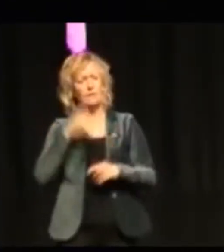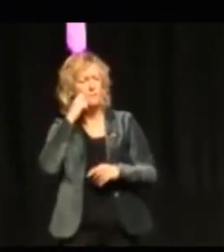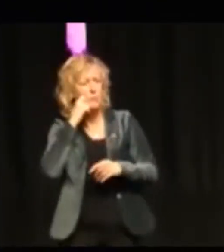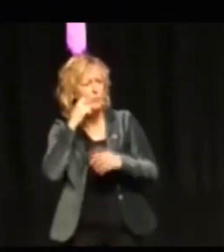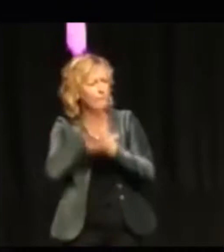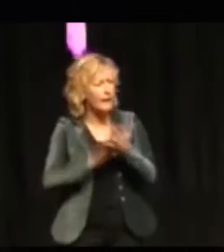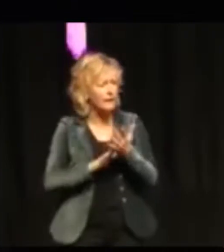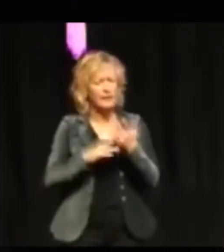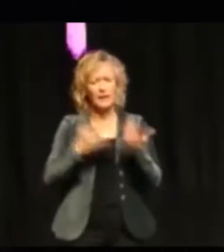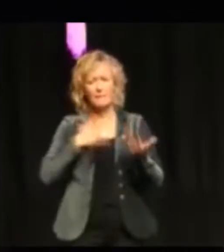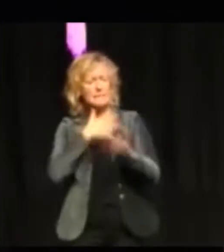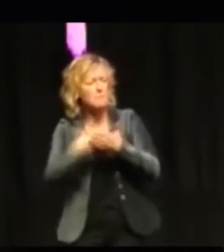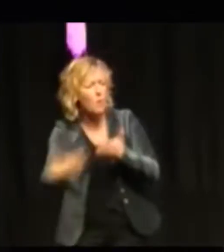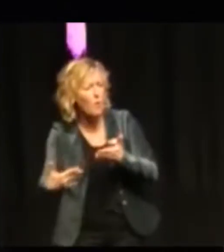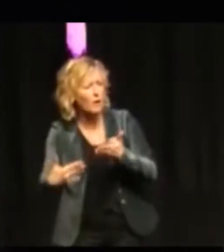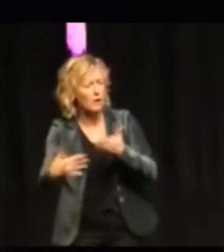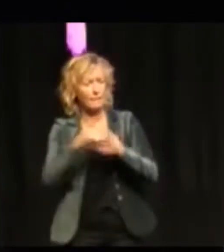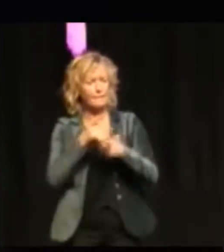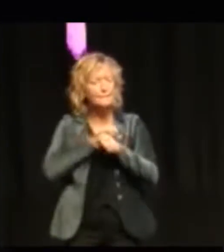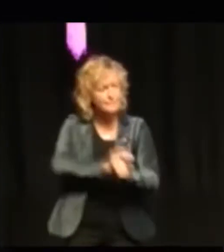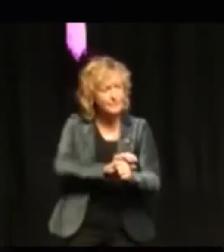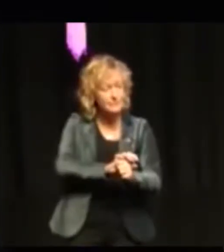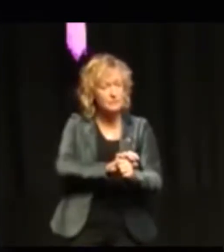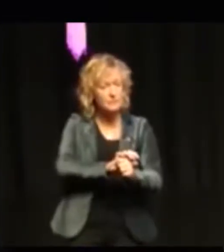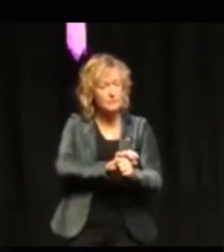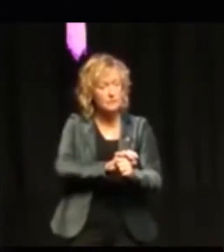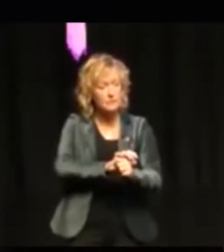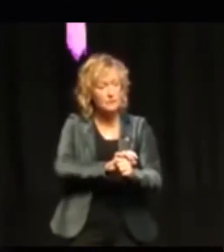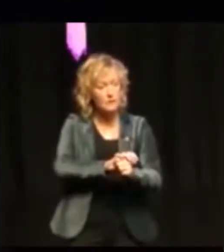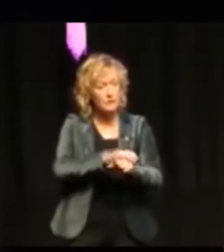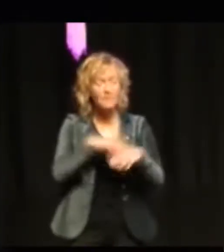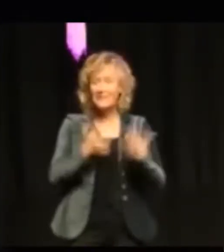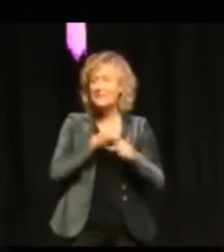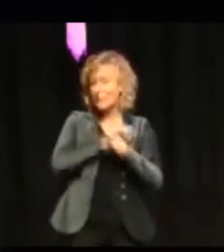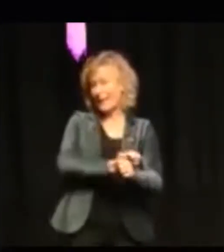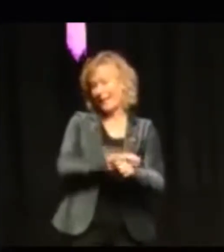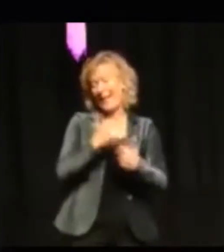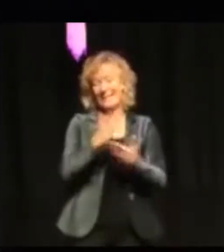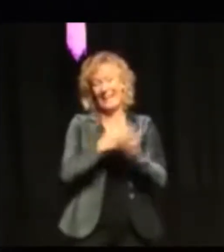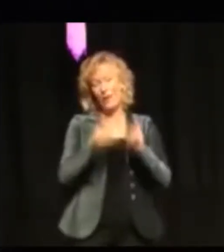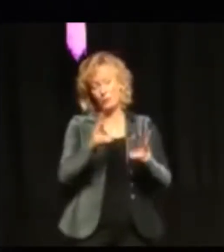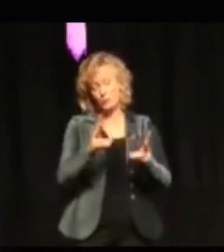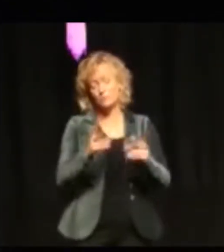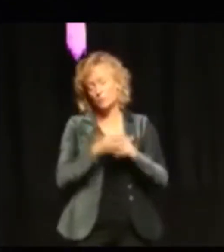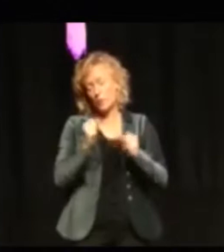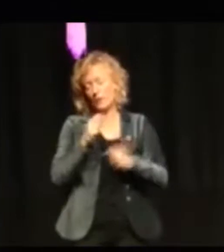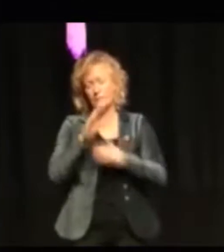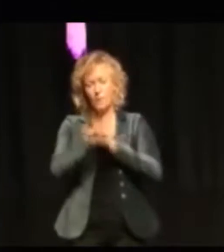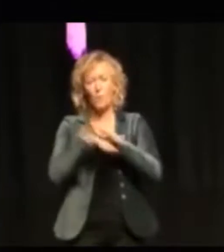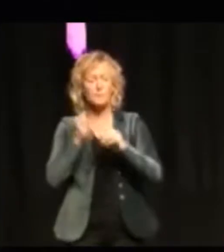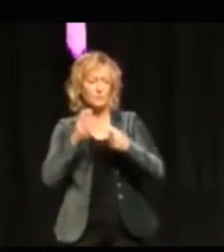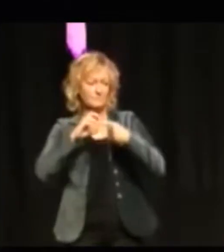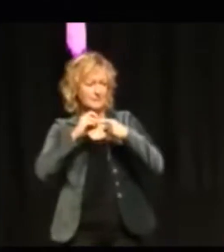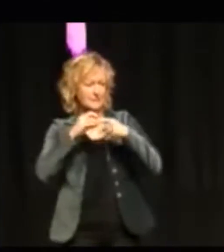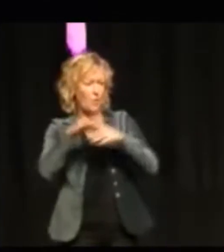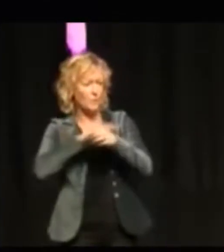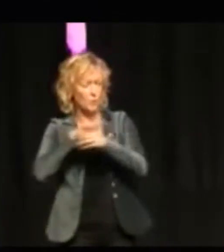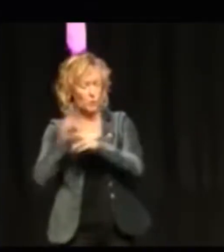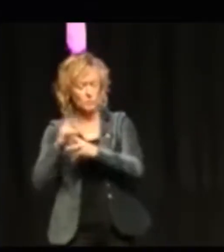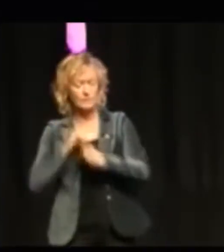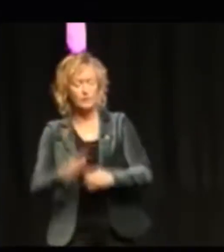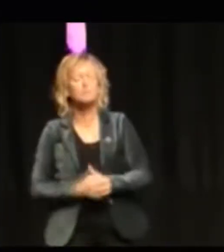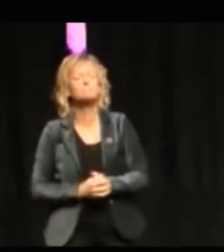I speak. Did I mention non-discrimination as part of accessibility? I should have. Sorry. Core element.